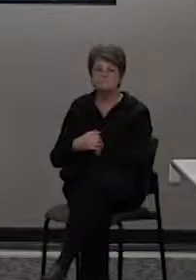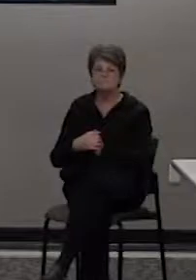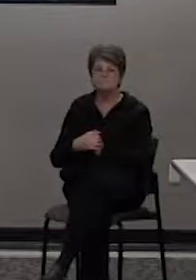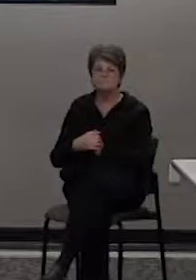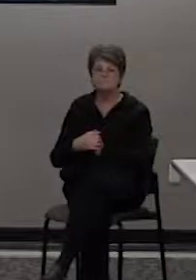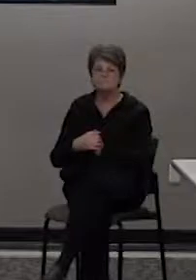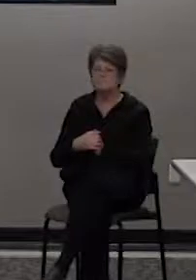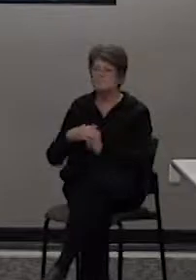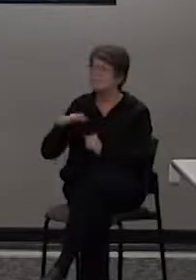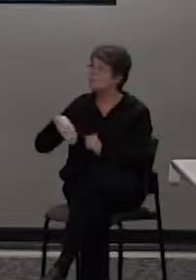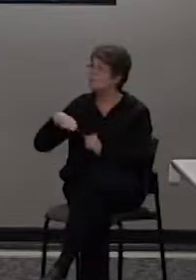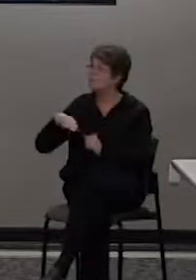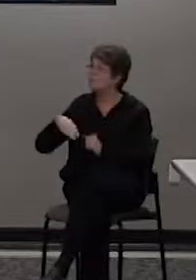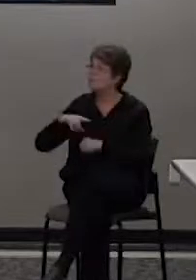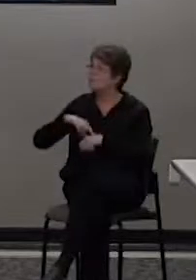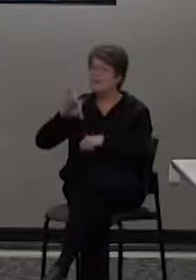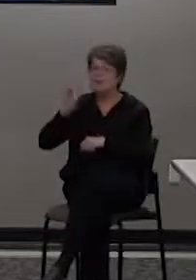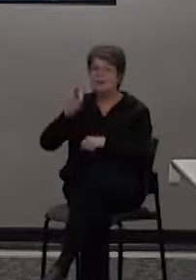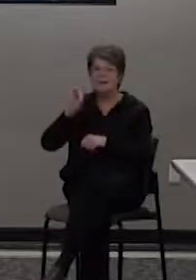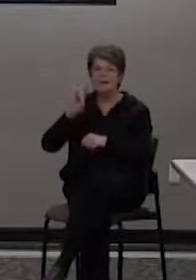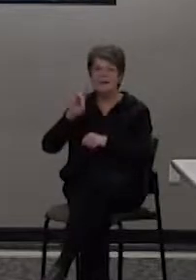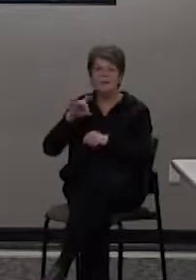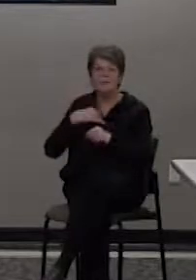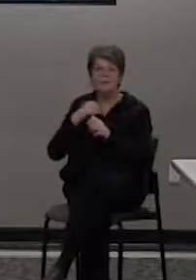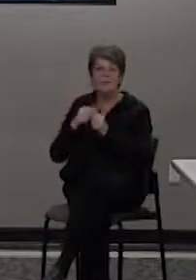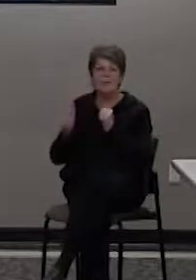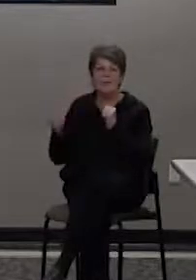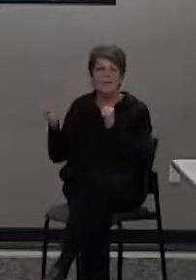It's not even 8 o'clock, people. We're still way ahead of the game.